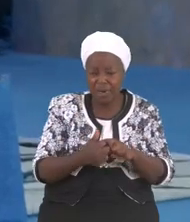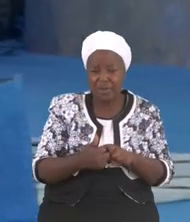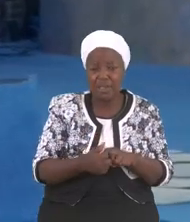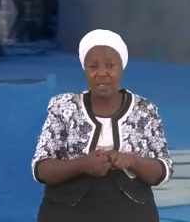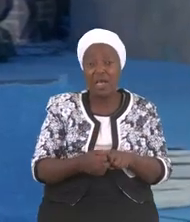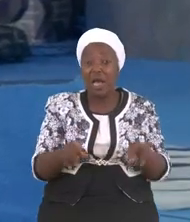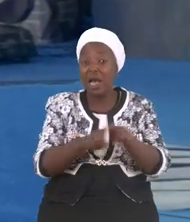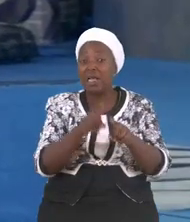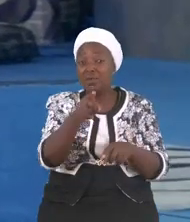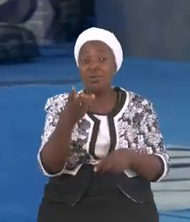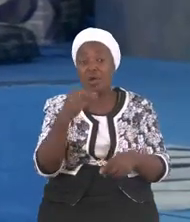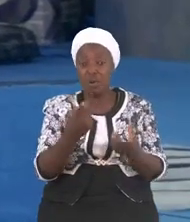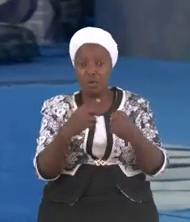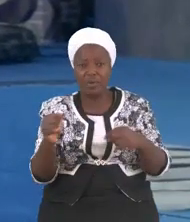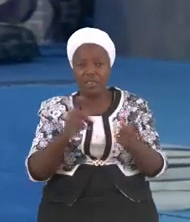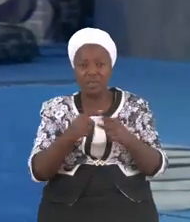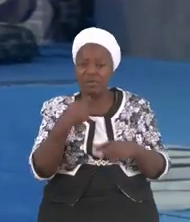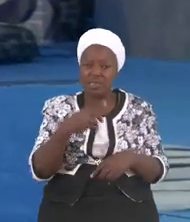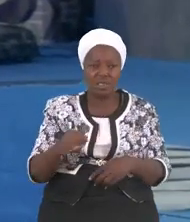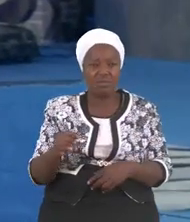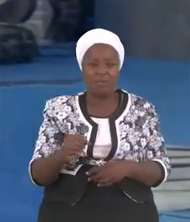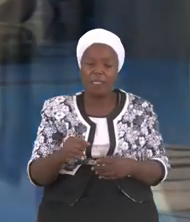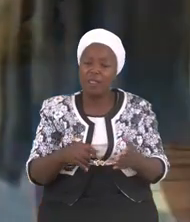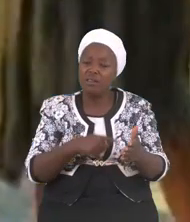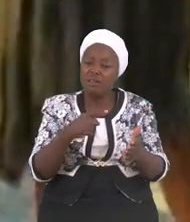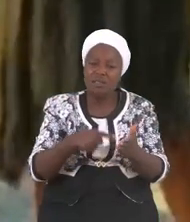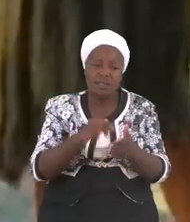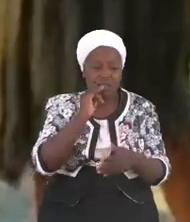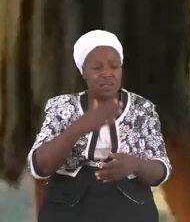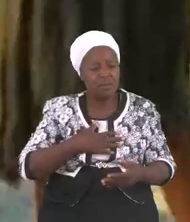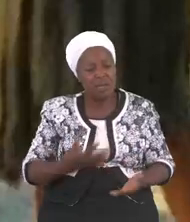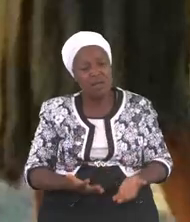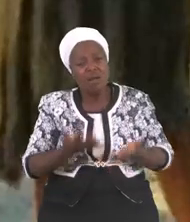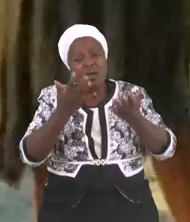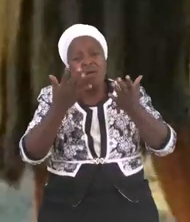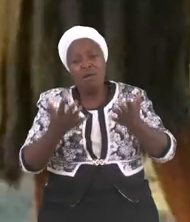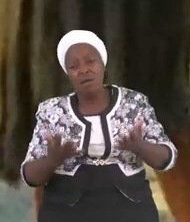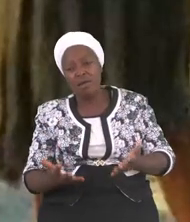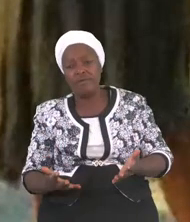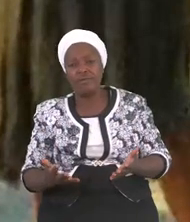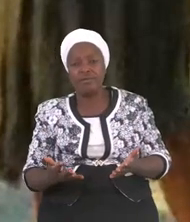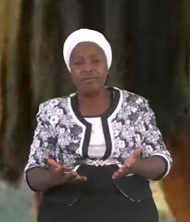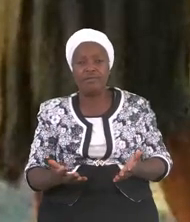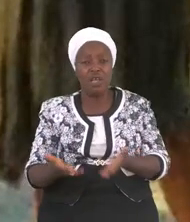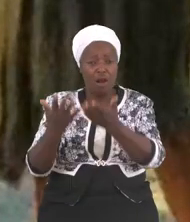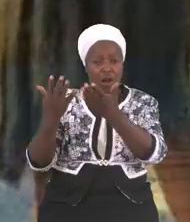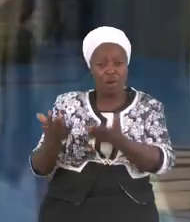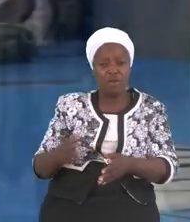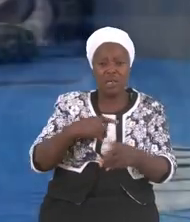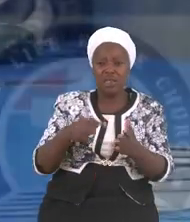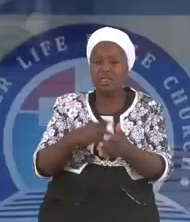are coming and you are saying, this my heavy load, and this my problem, and this guilt, and